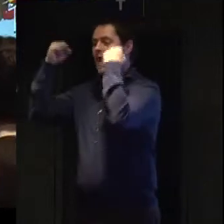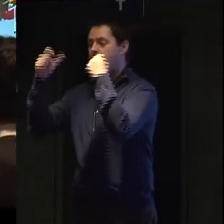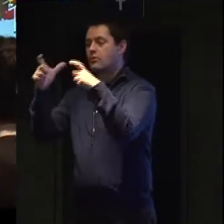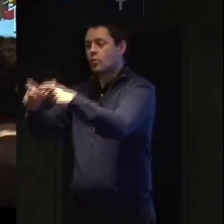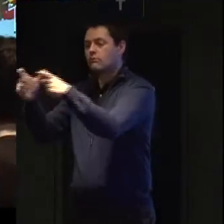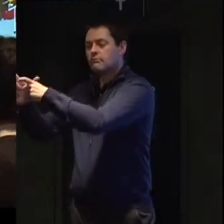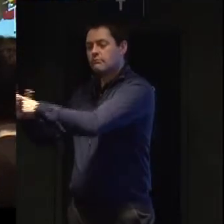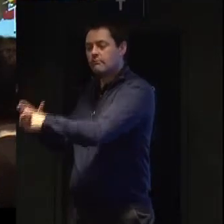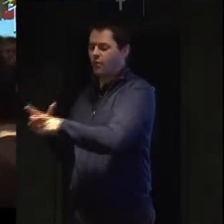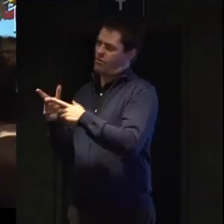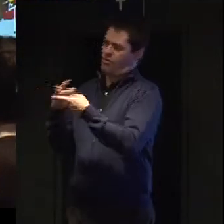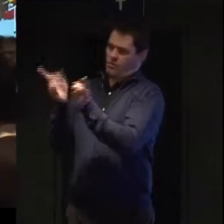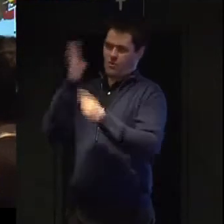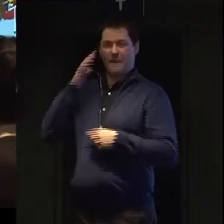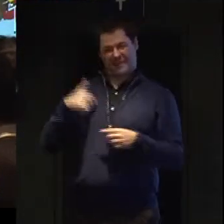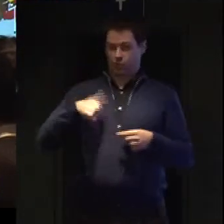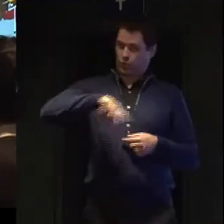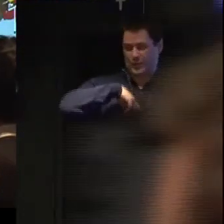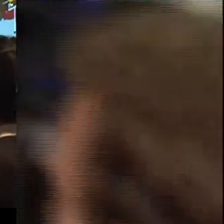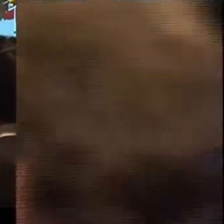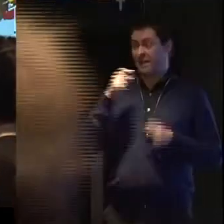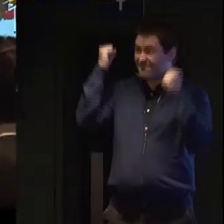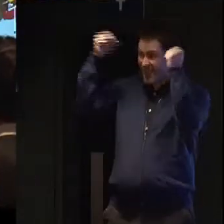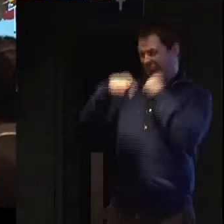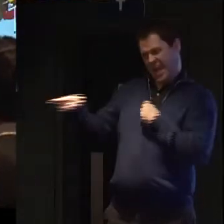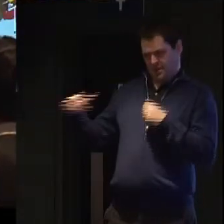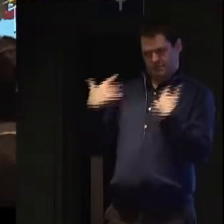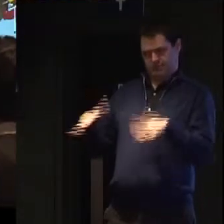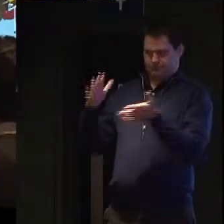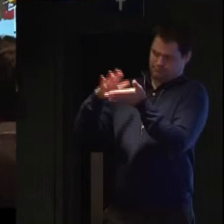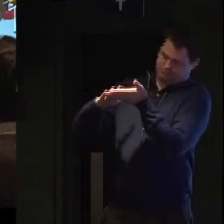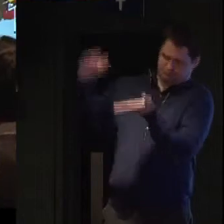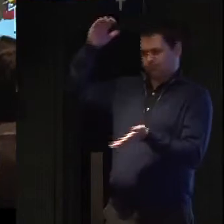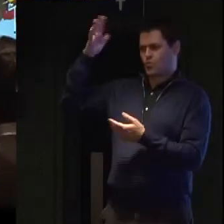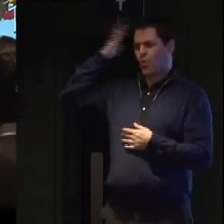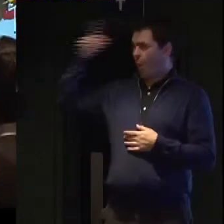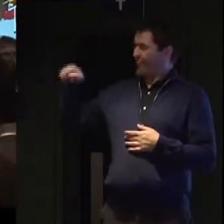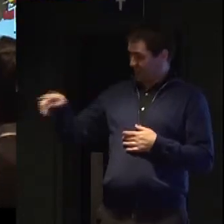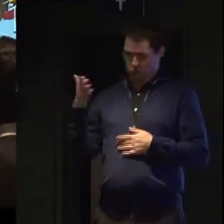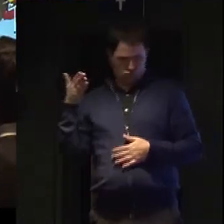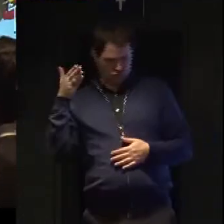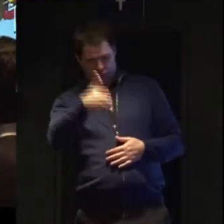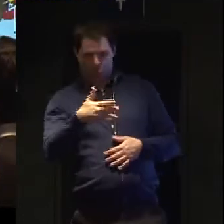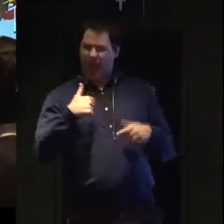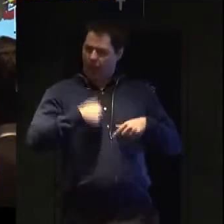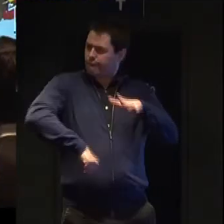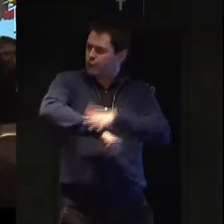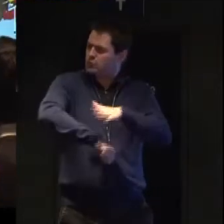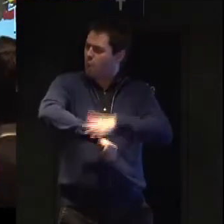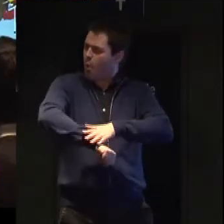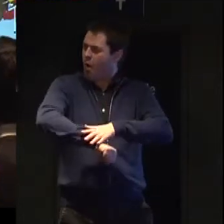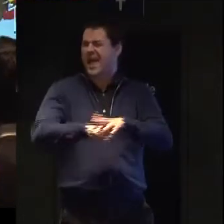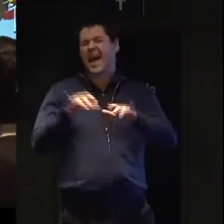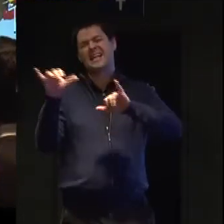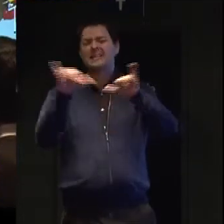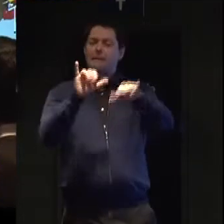refer to fans really in our business as the experts, because they're the experts in our product, if you like. Never like calling it a product, but if you think about it that